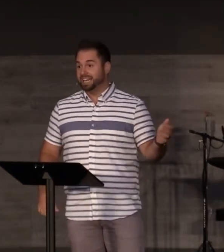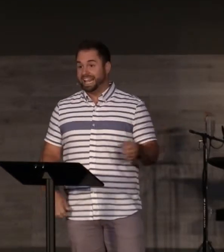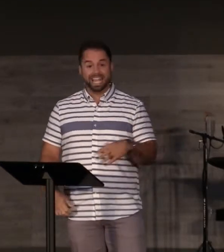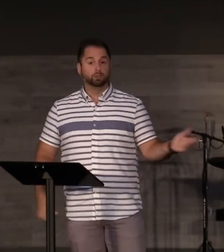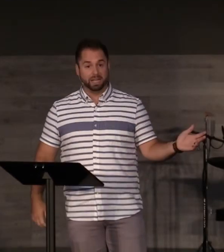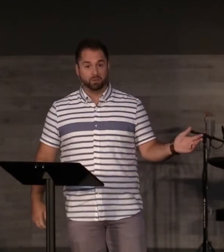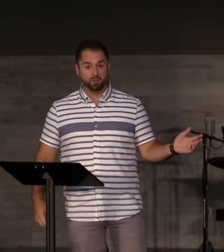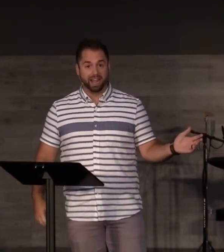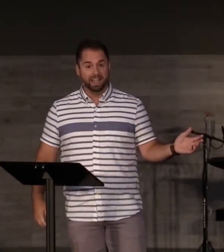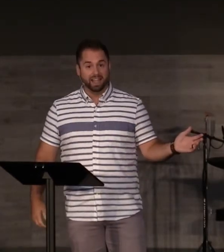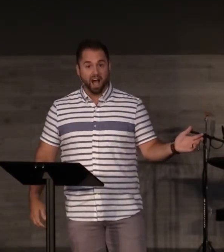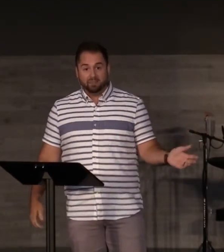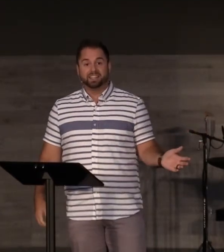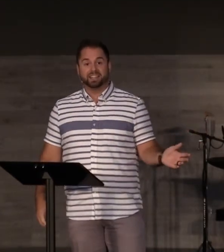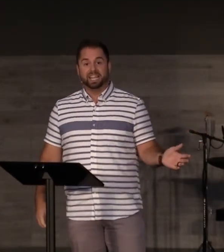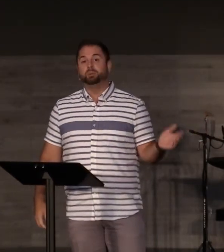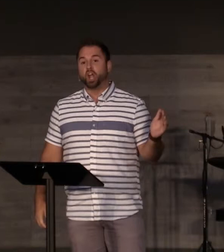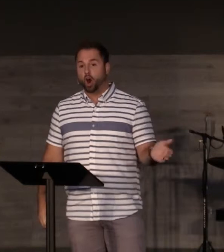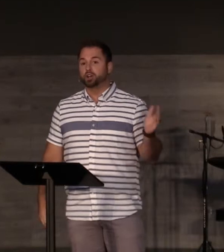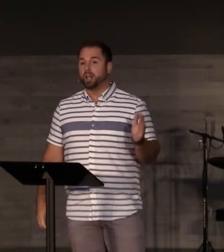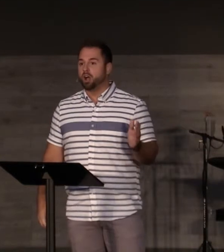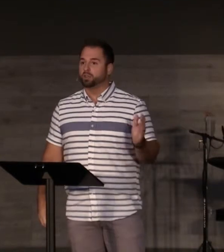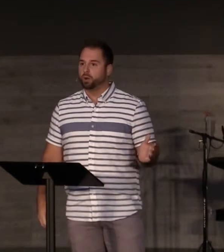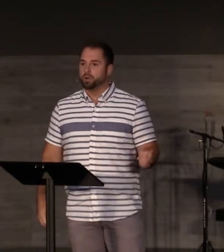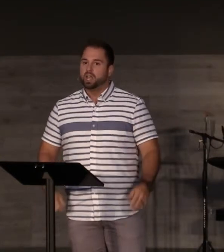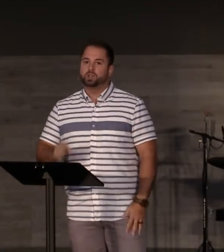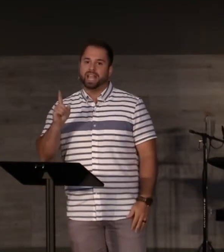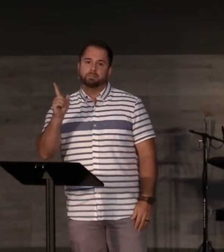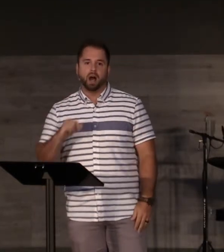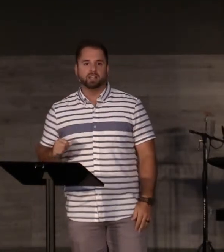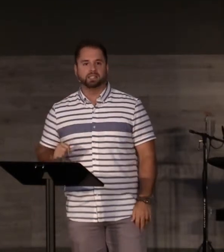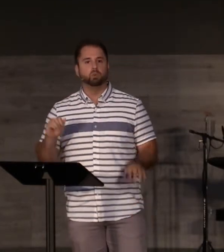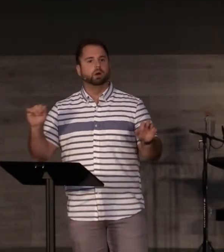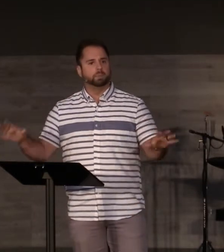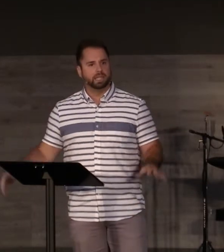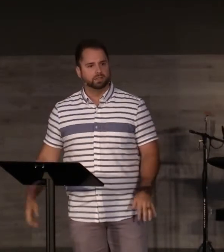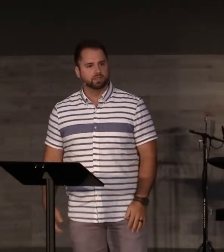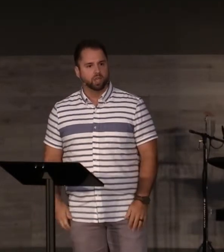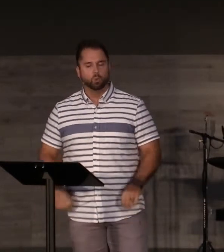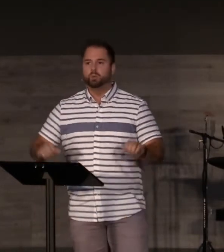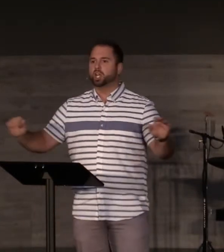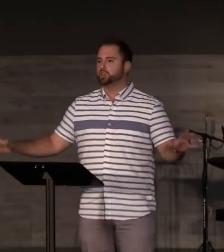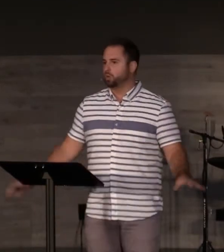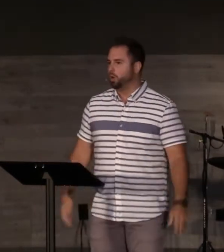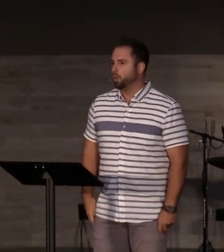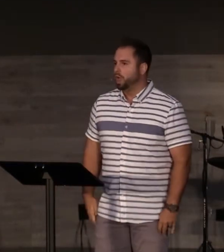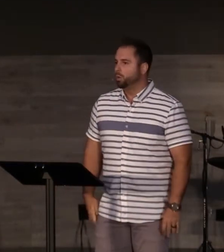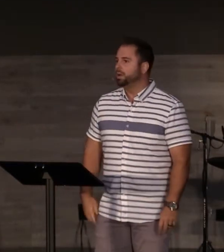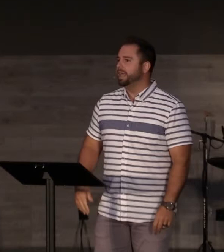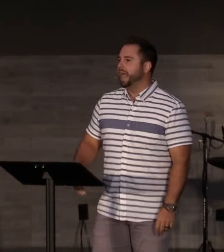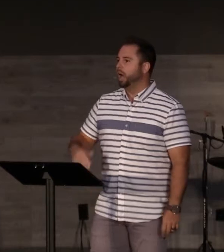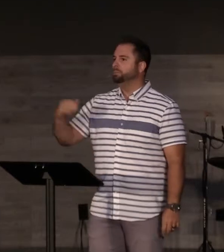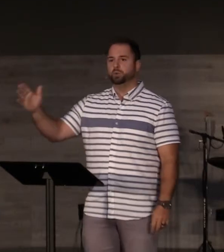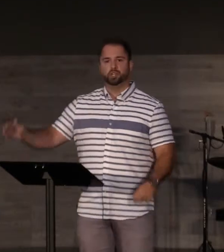just went in and they killed people, right? Obviously, it would be harder to conquer the world. So they had policy. We want peace. We want control.